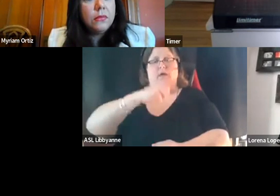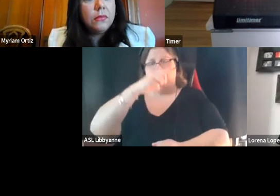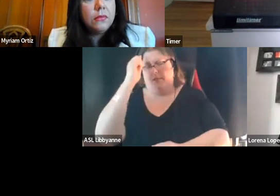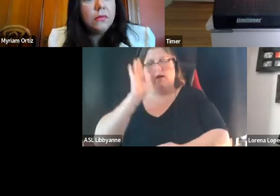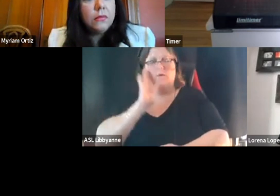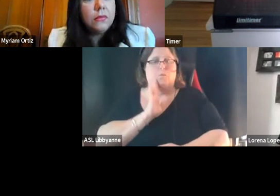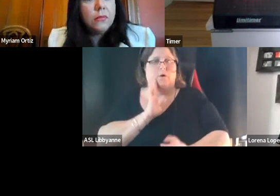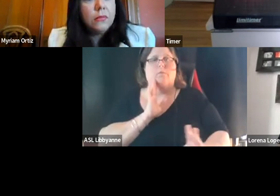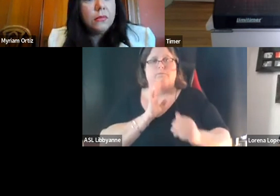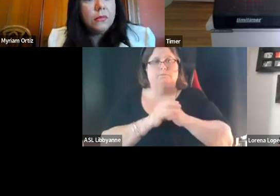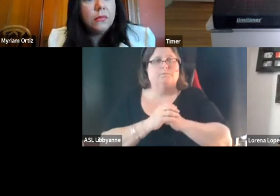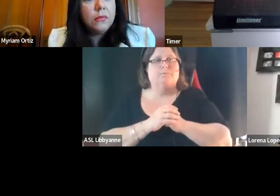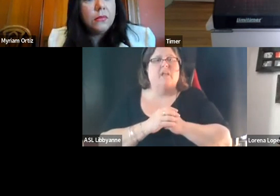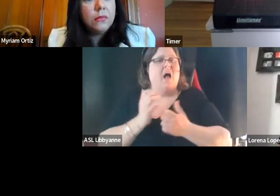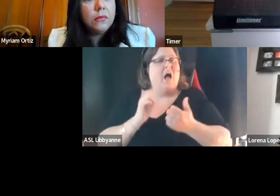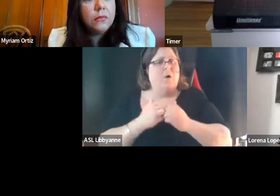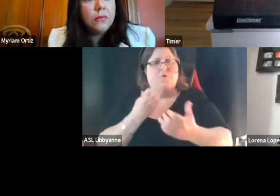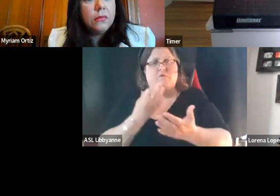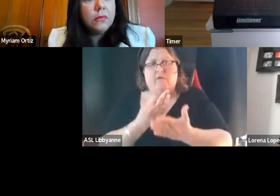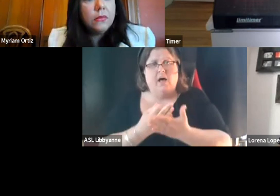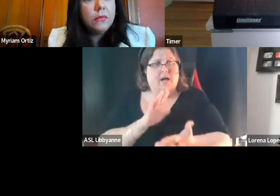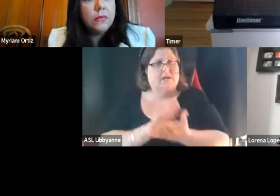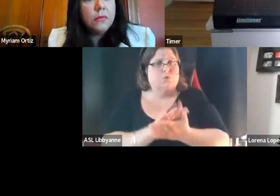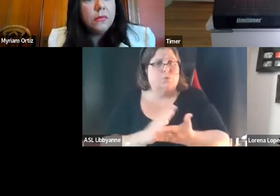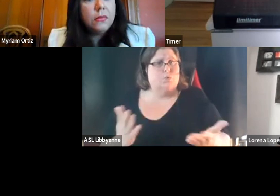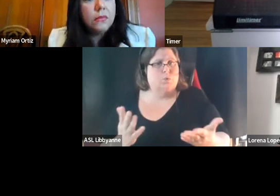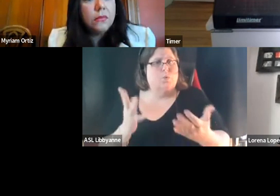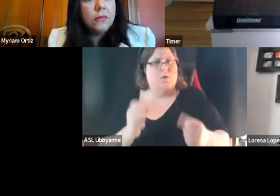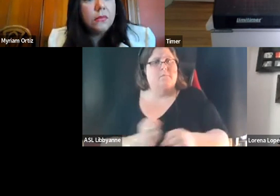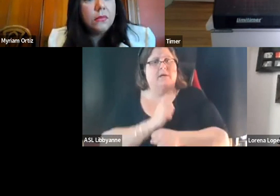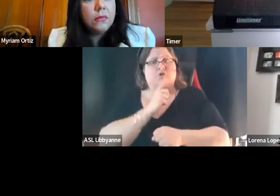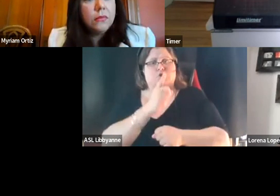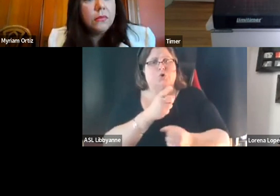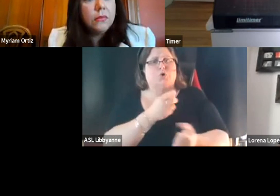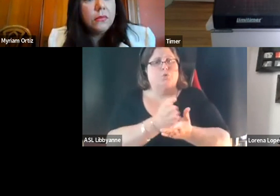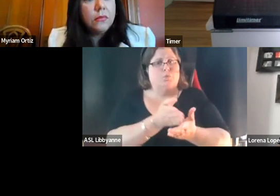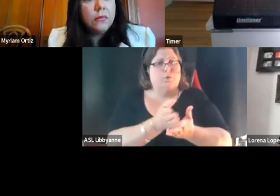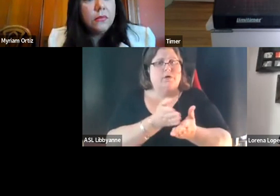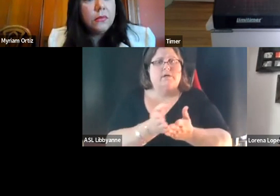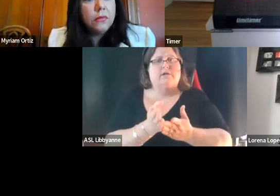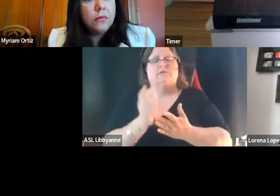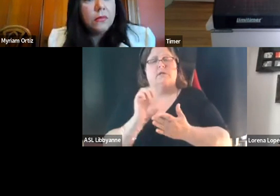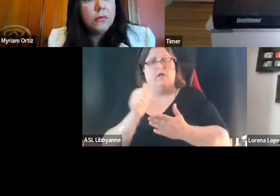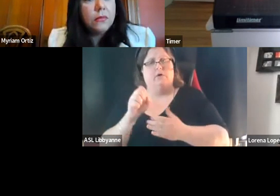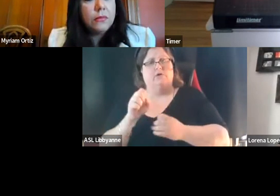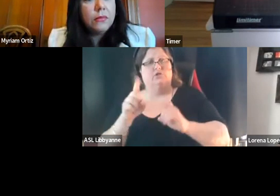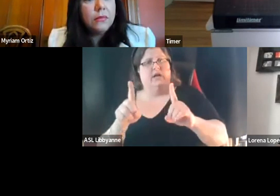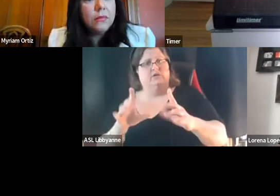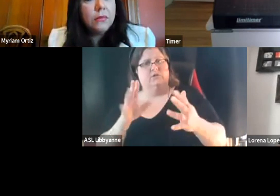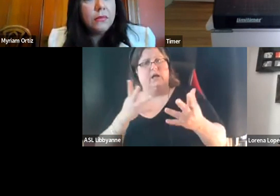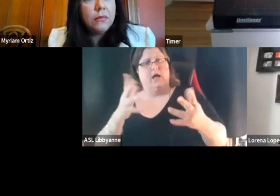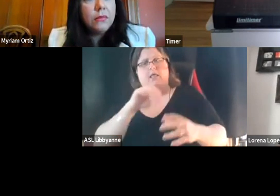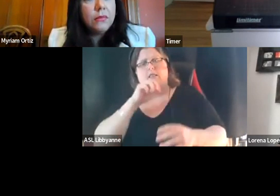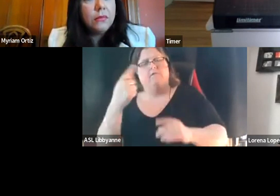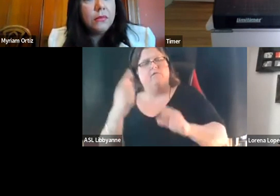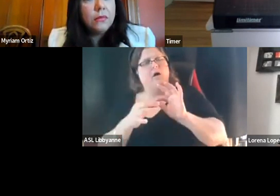schools? How would you ensure that career pathways and alternative ed are prioritized in your leadership structure? I love the comment that